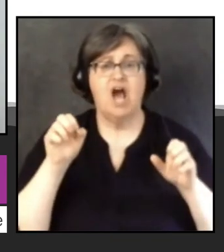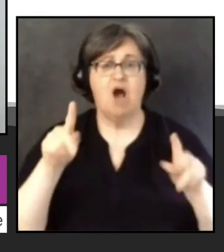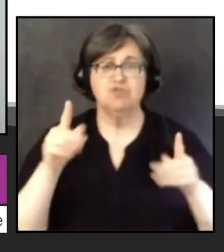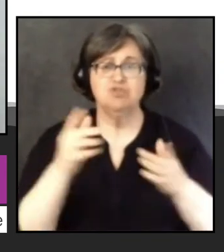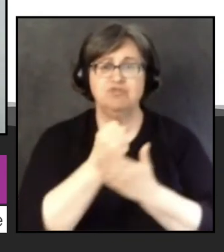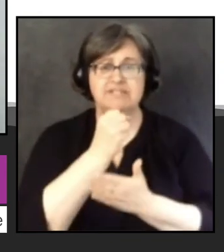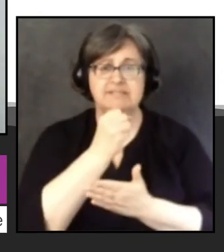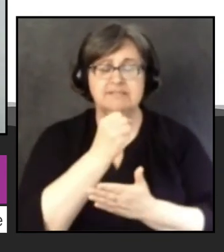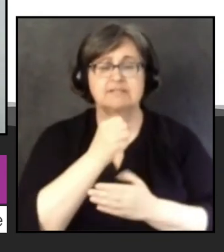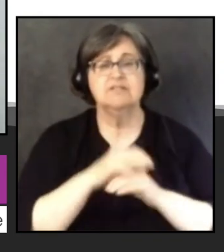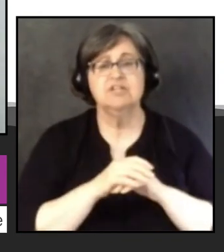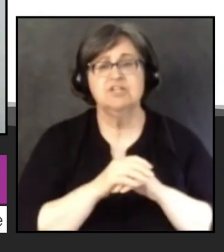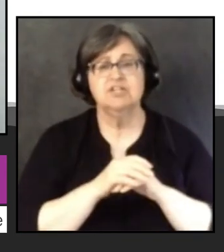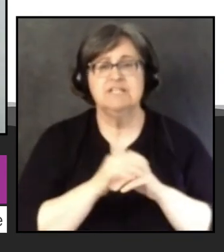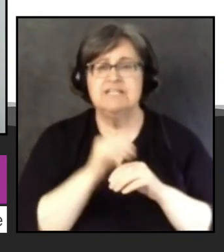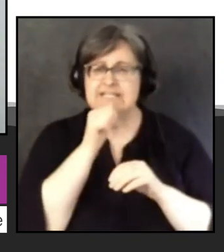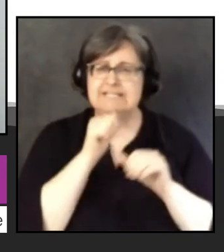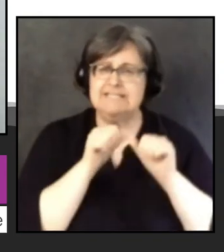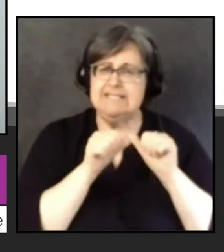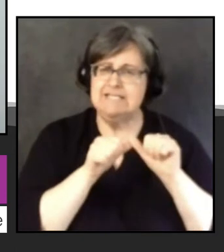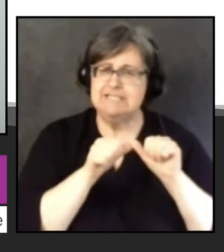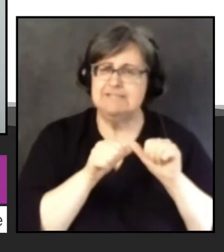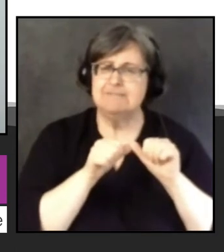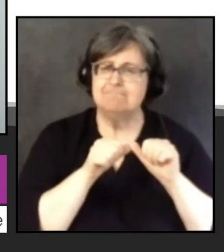opportunistic, tenacious,